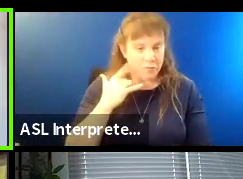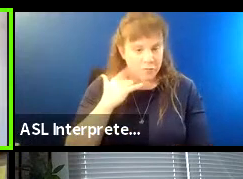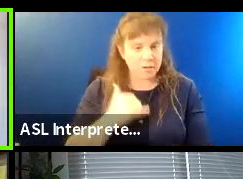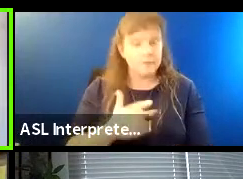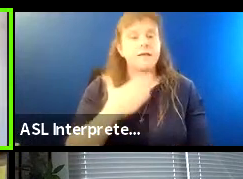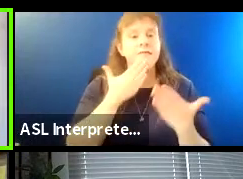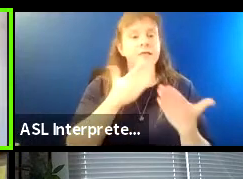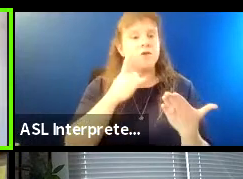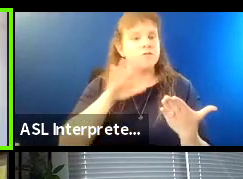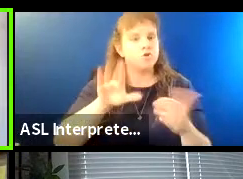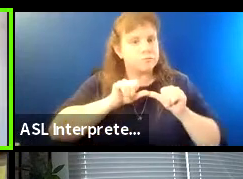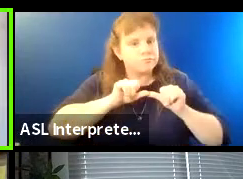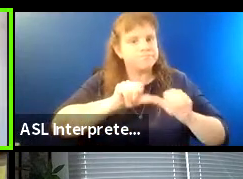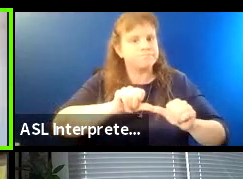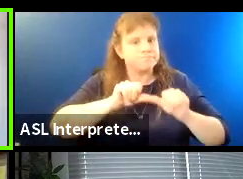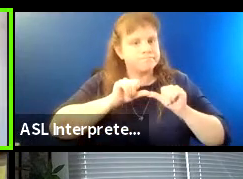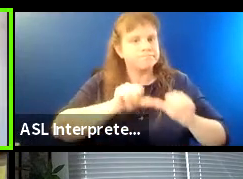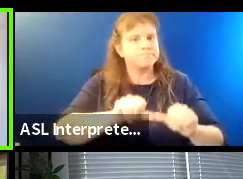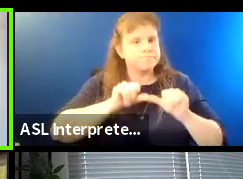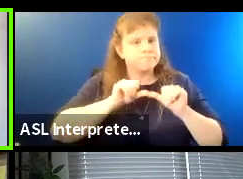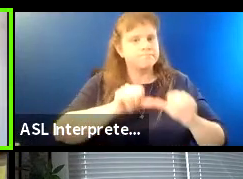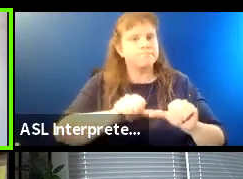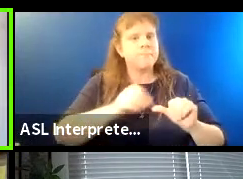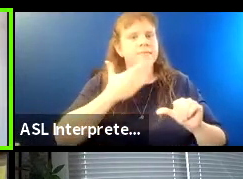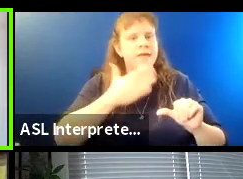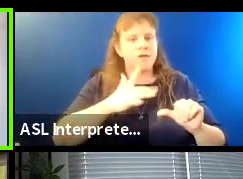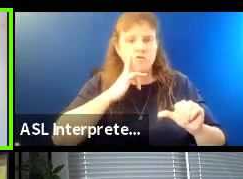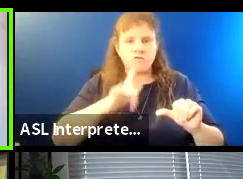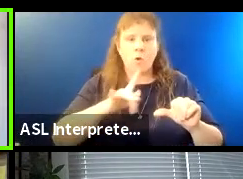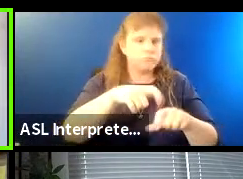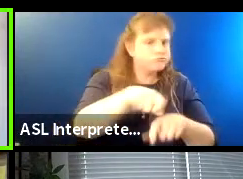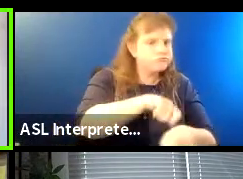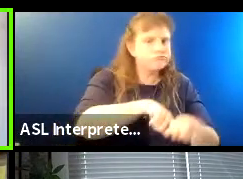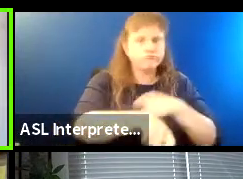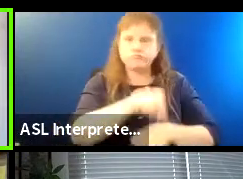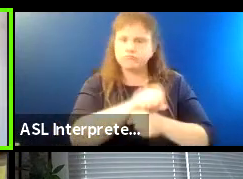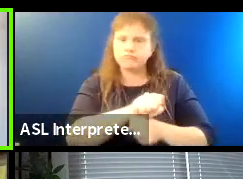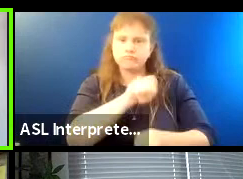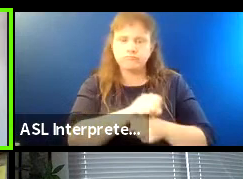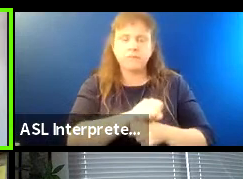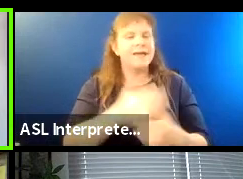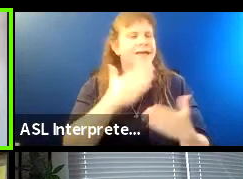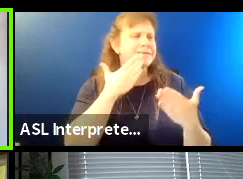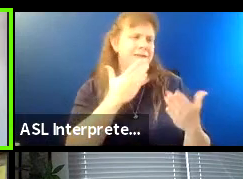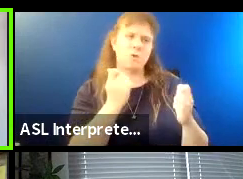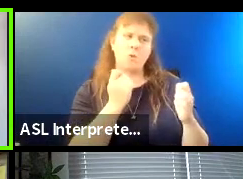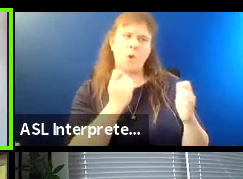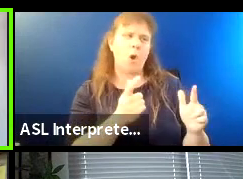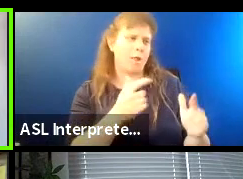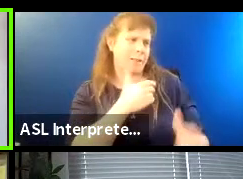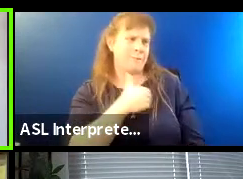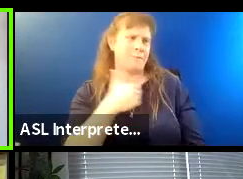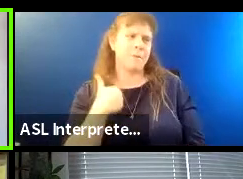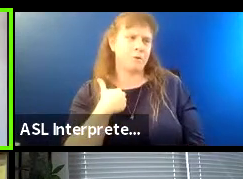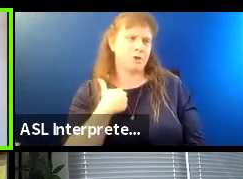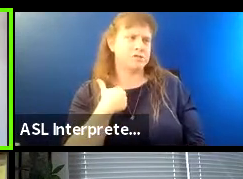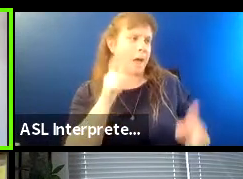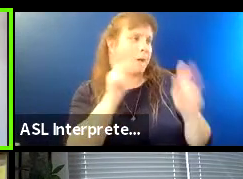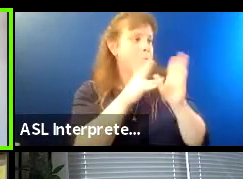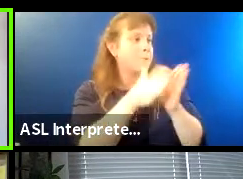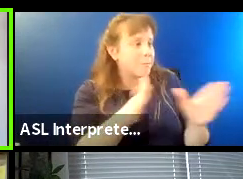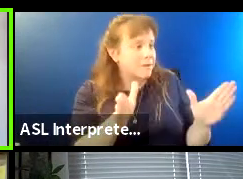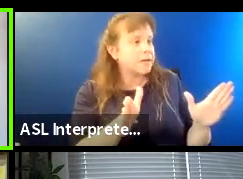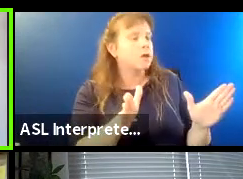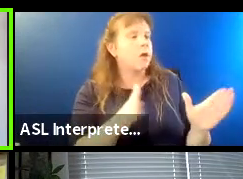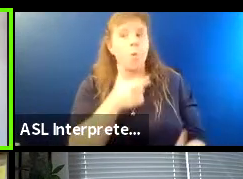your persistence. We're grateful to the many members of the public who not only tuned in to these meetings, but also